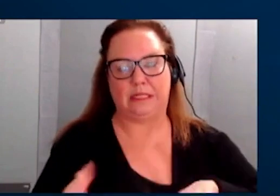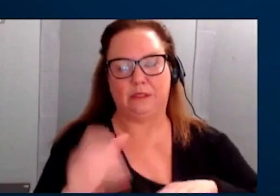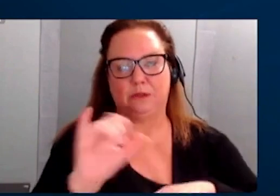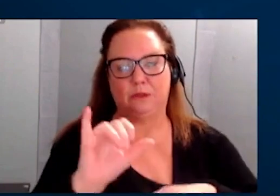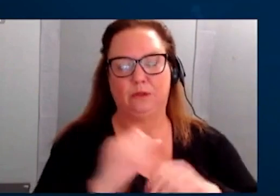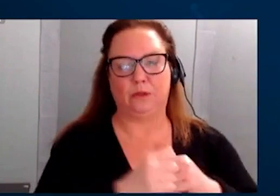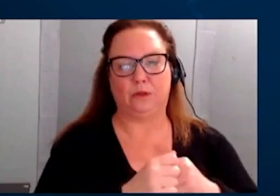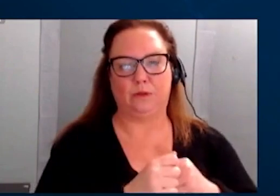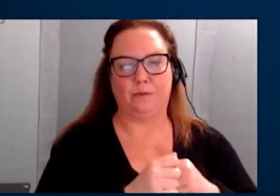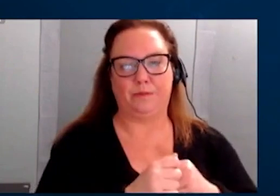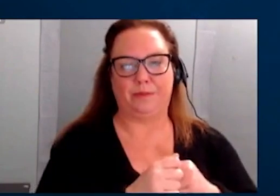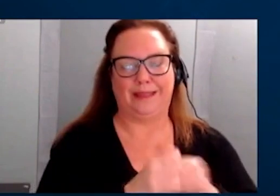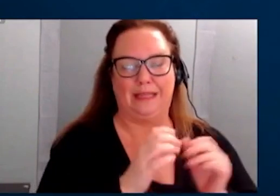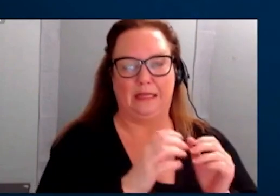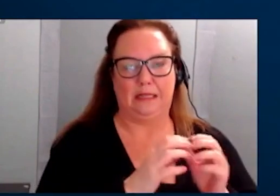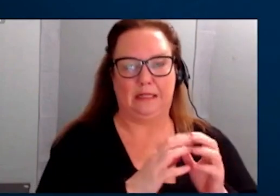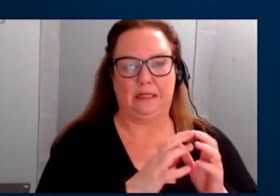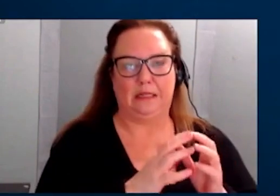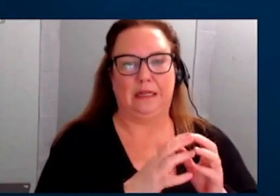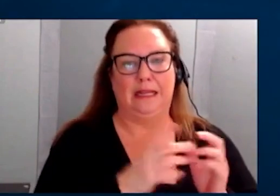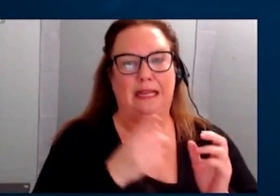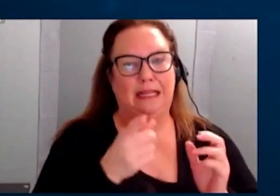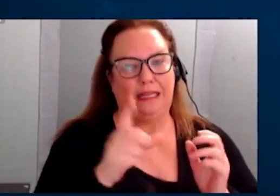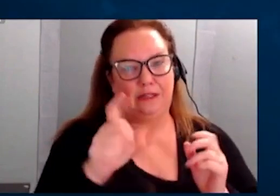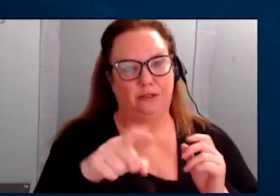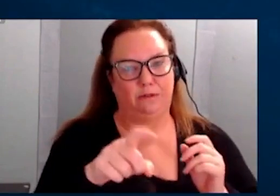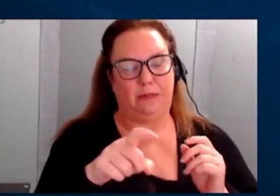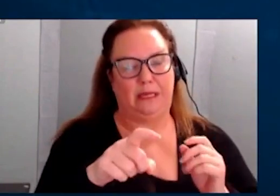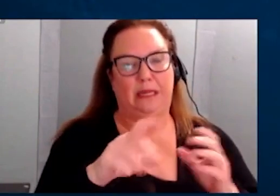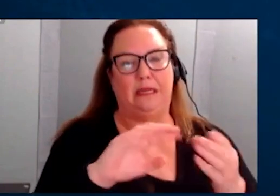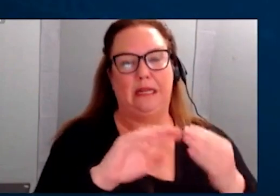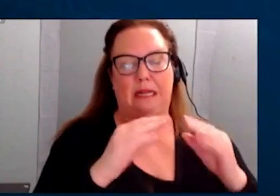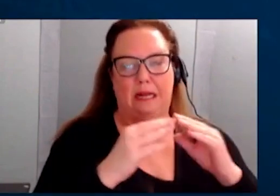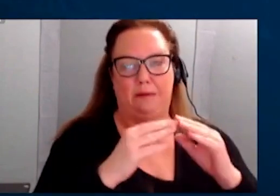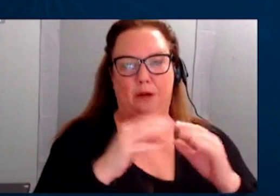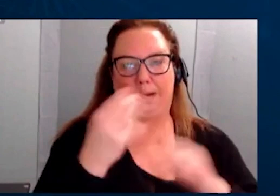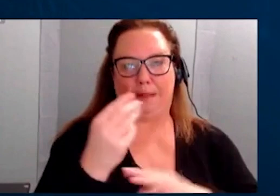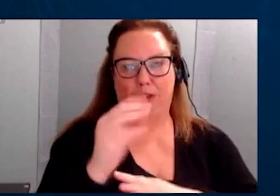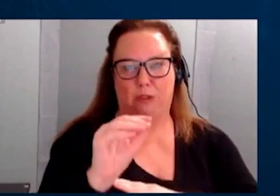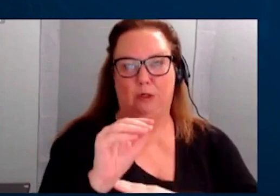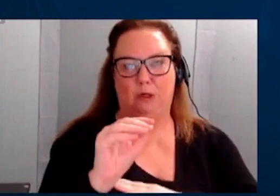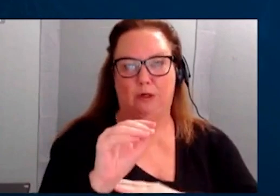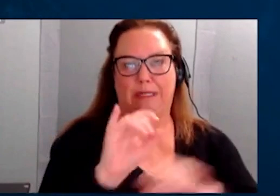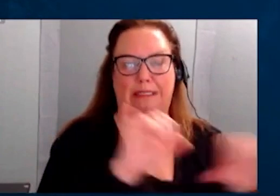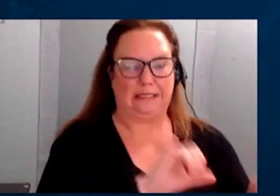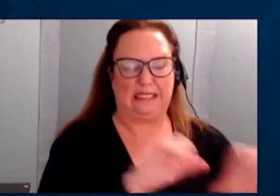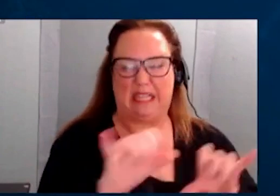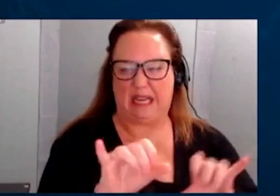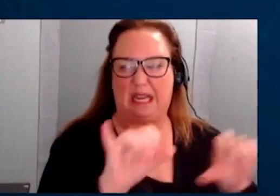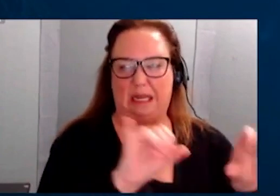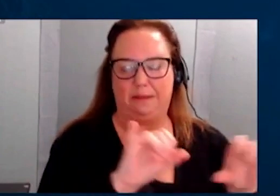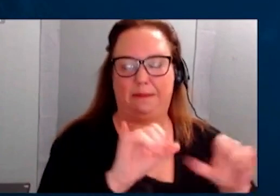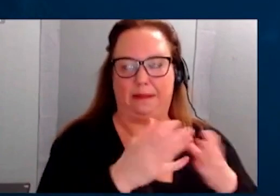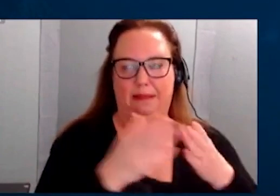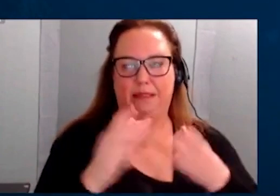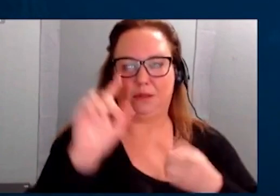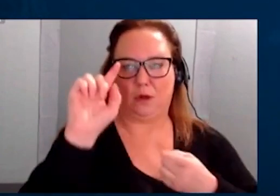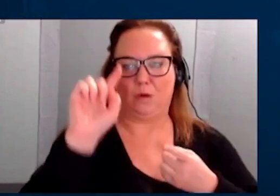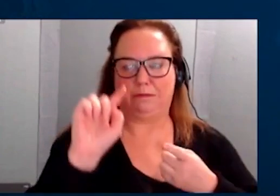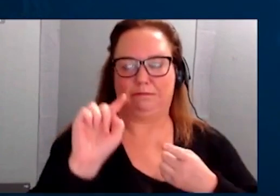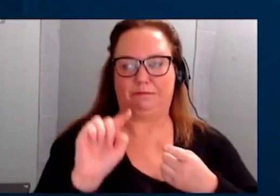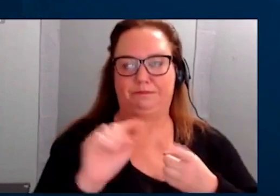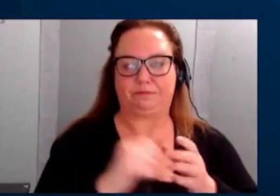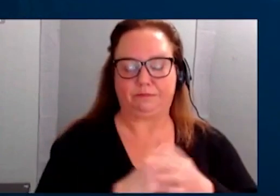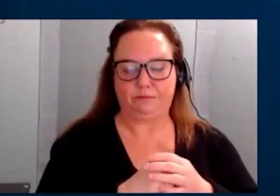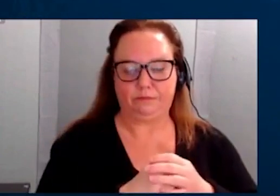one. I believe that should be the number in Missouri. Same story. Things are starting to drop. So,